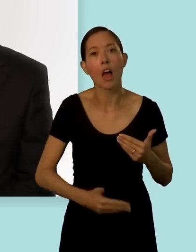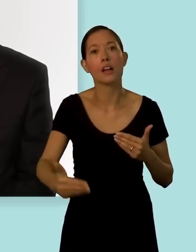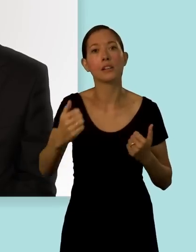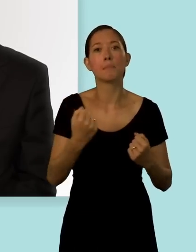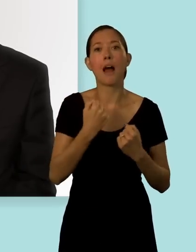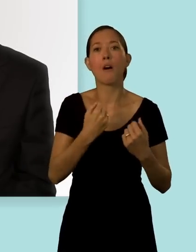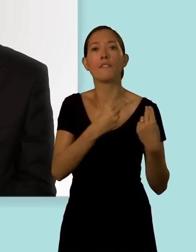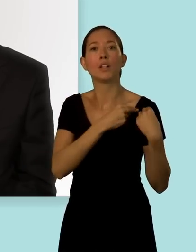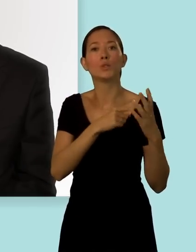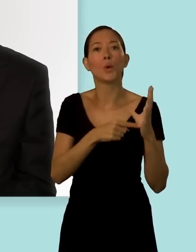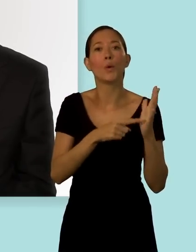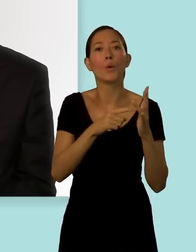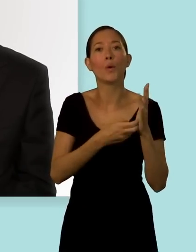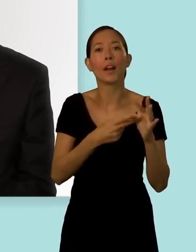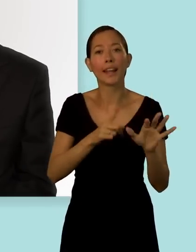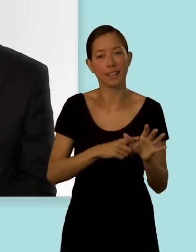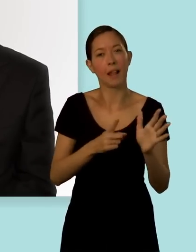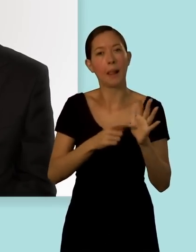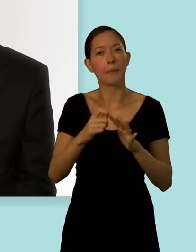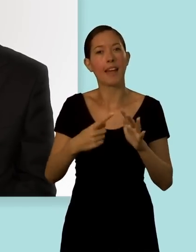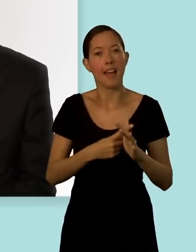LPA. One is for health and welfare,